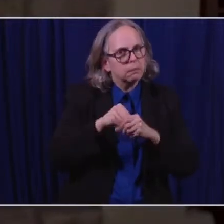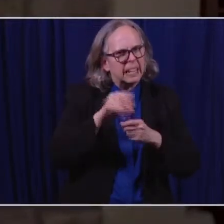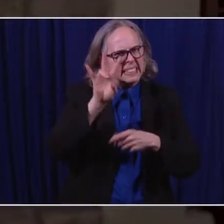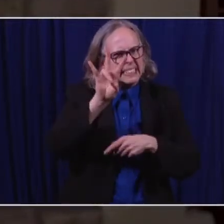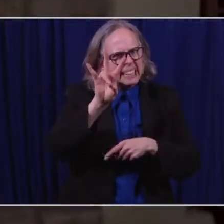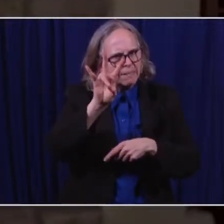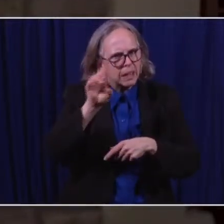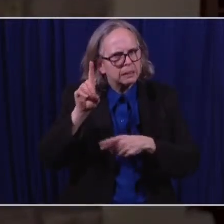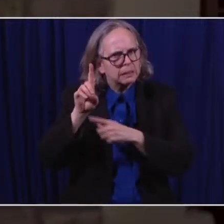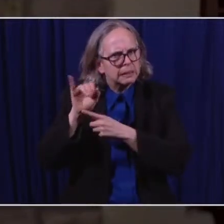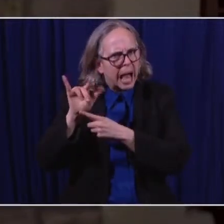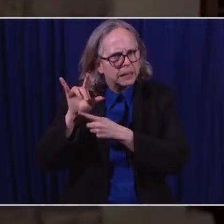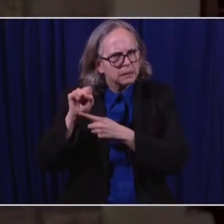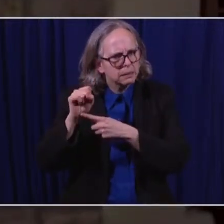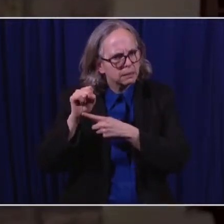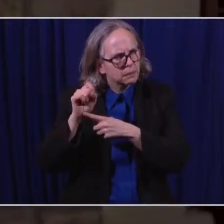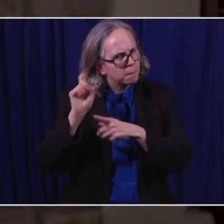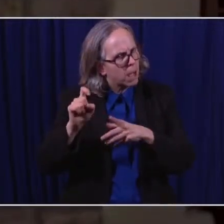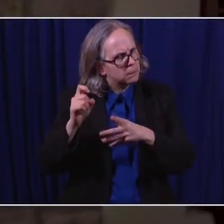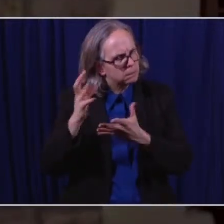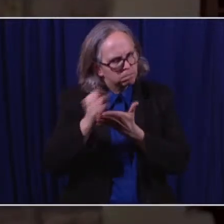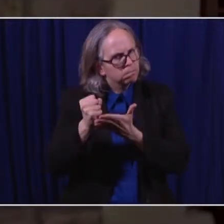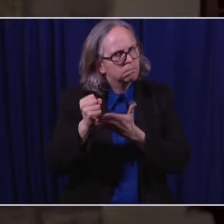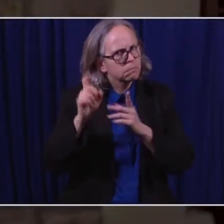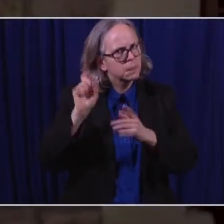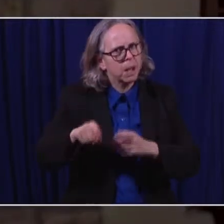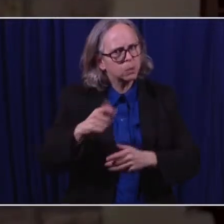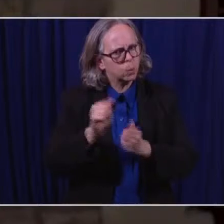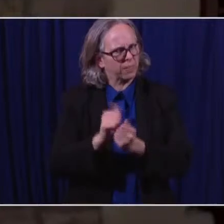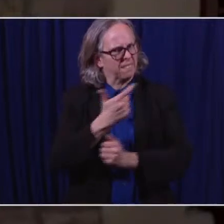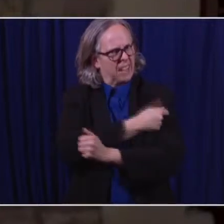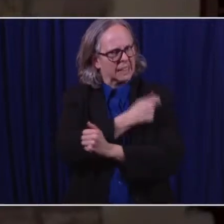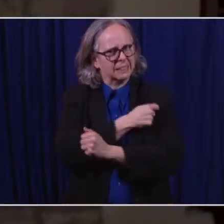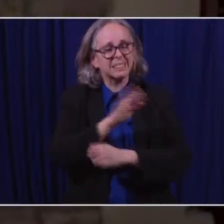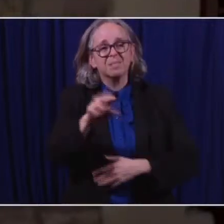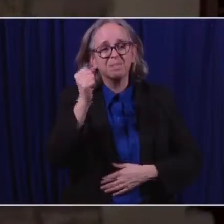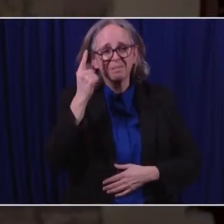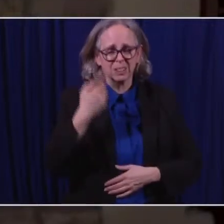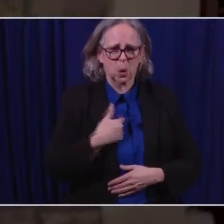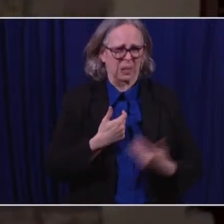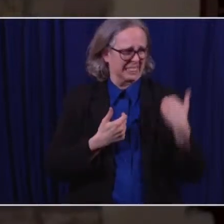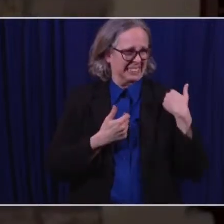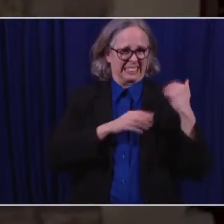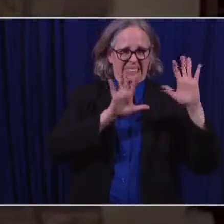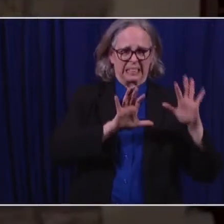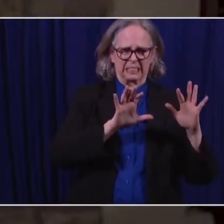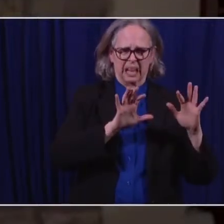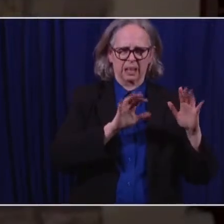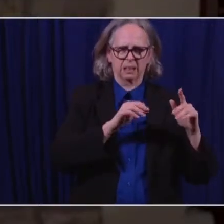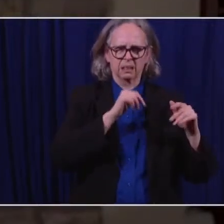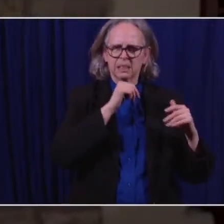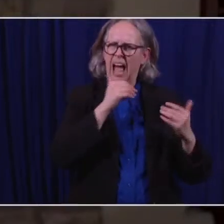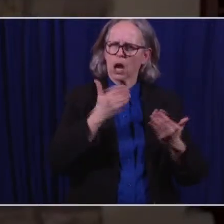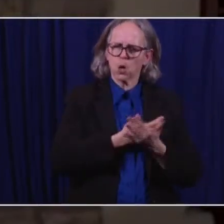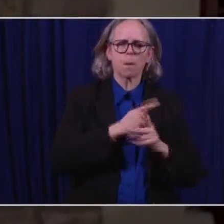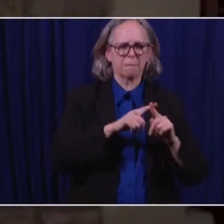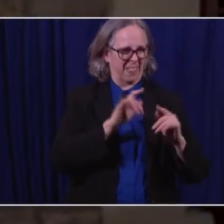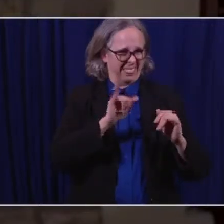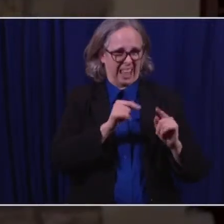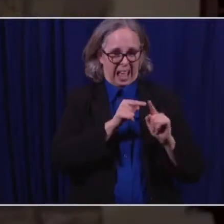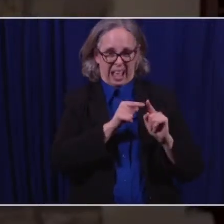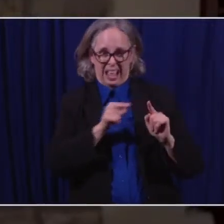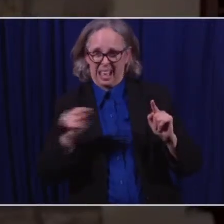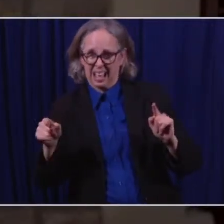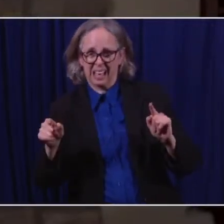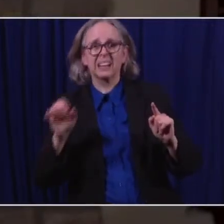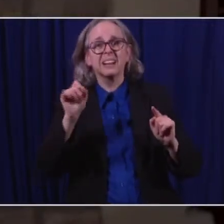Sunday, it's easier. You're not getting that new batch in yet, but you're really not finished with the previous week's